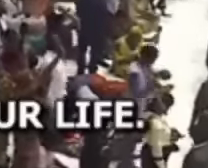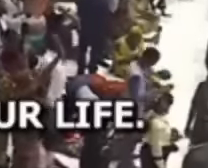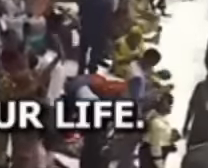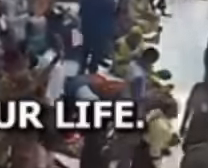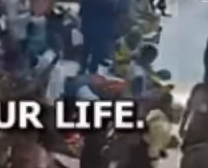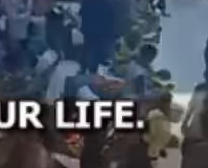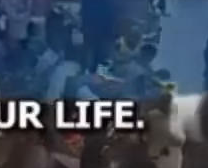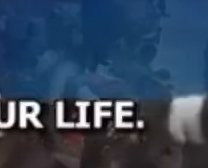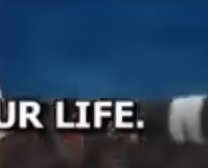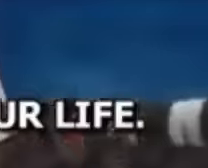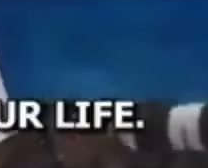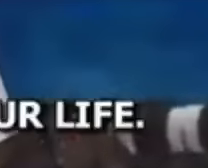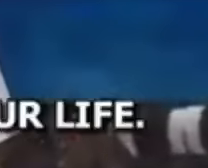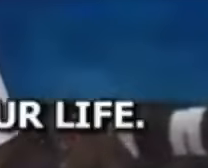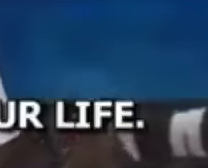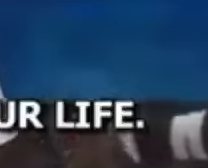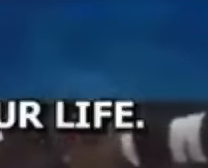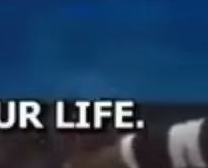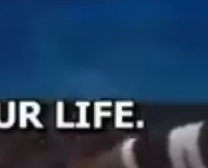Thank you, Father.